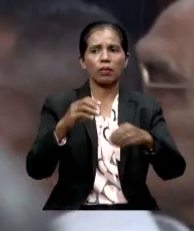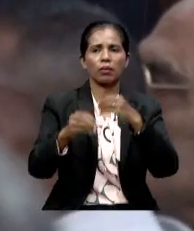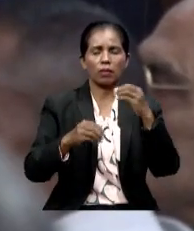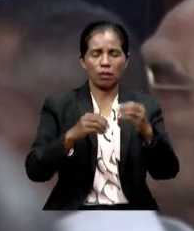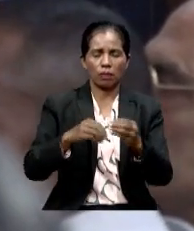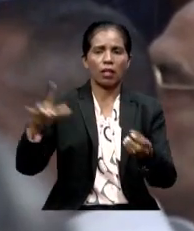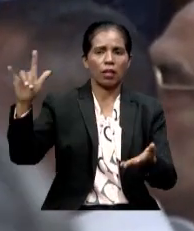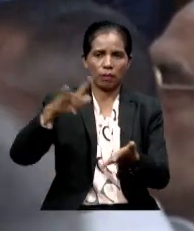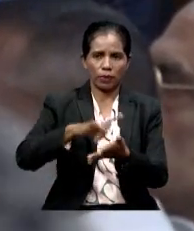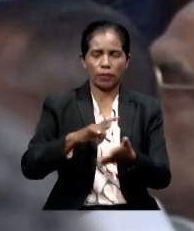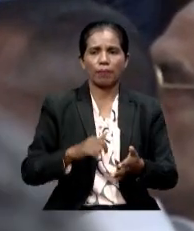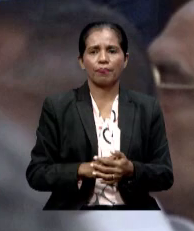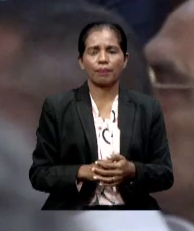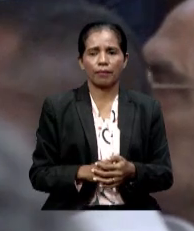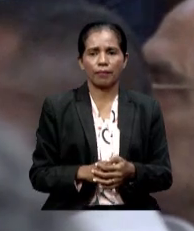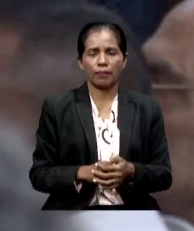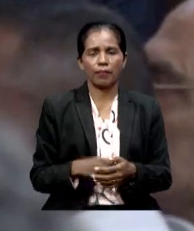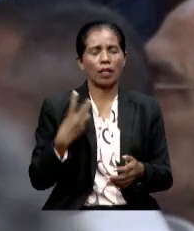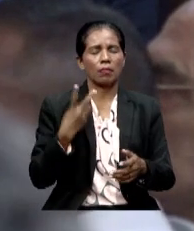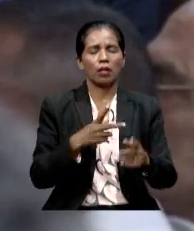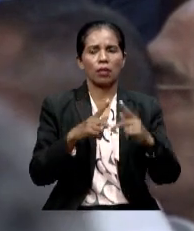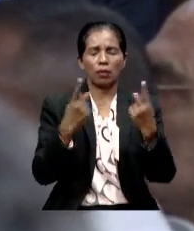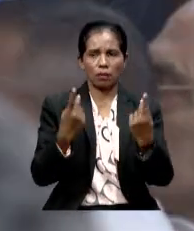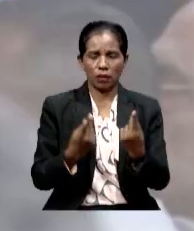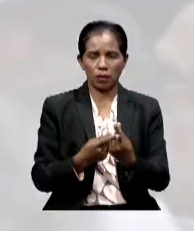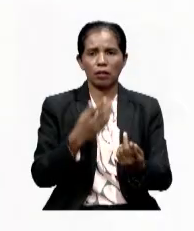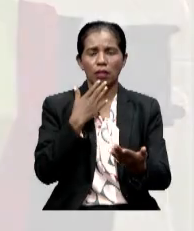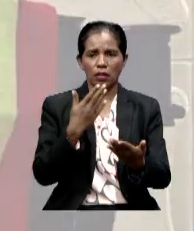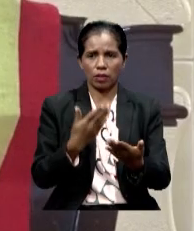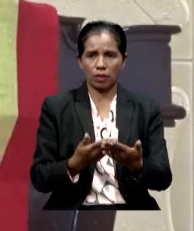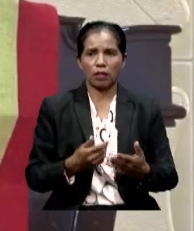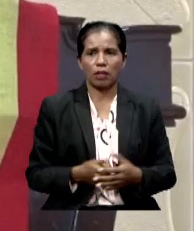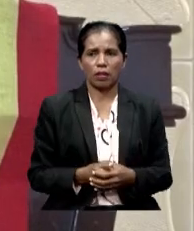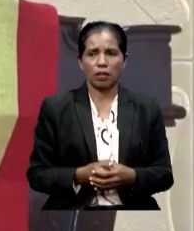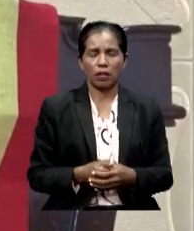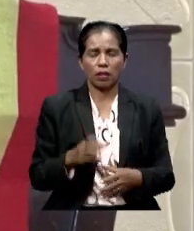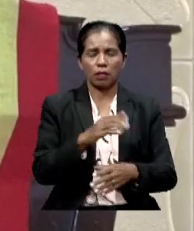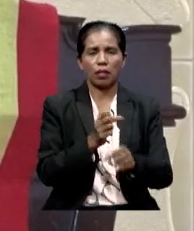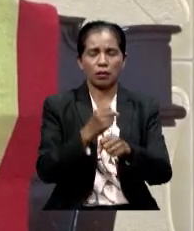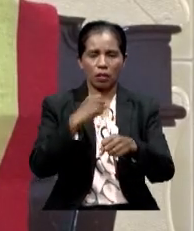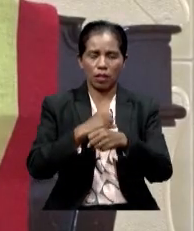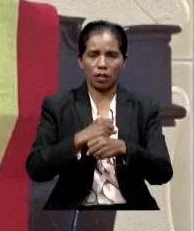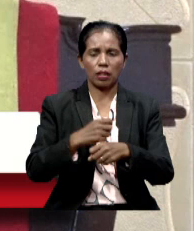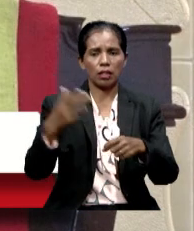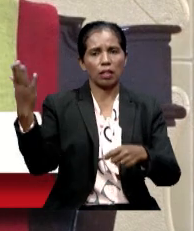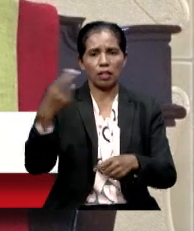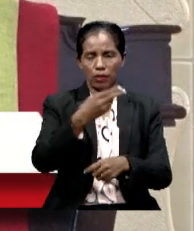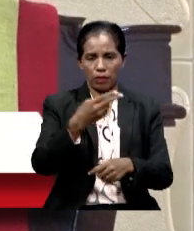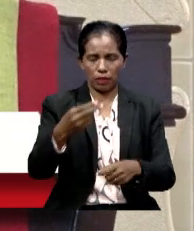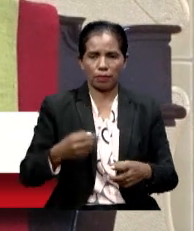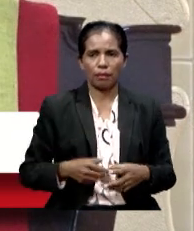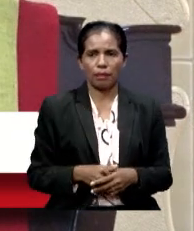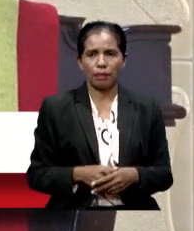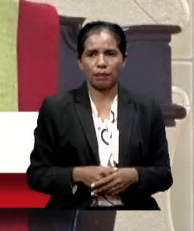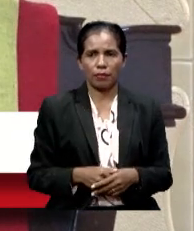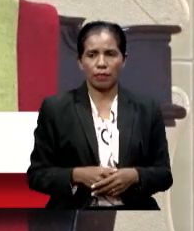aeroporto. Waskita Karya is one of the largest state-owned construction company in Indonesia. We